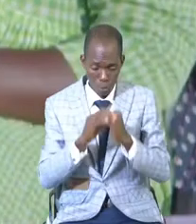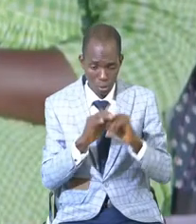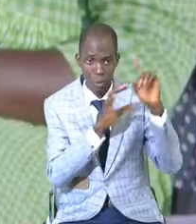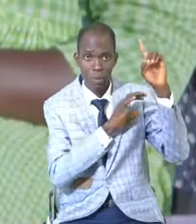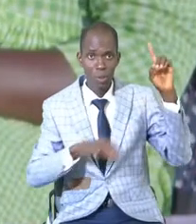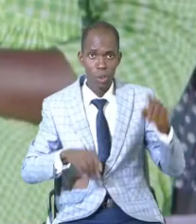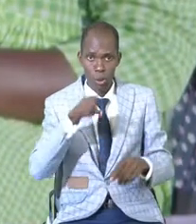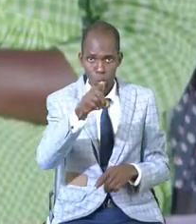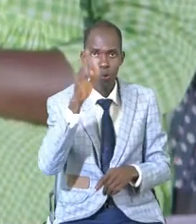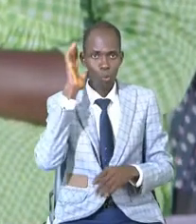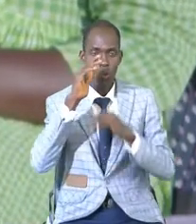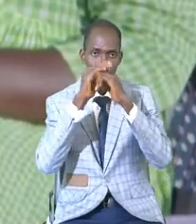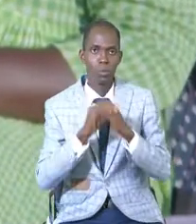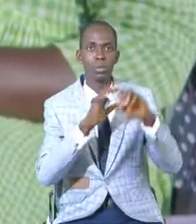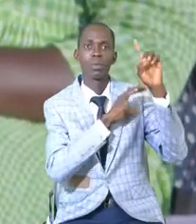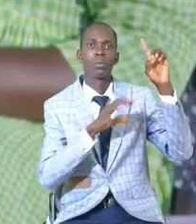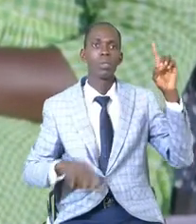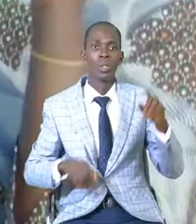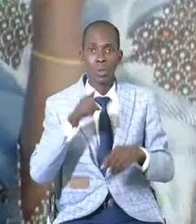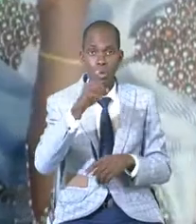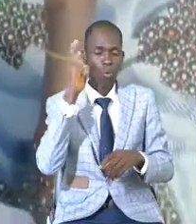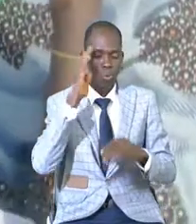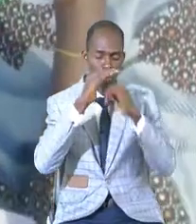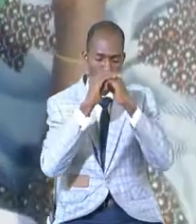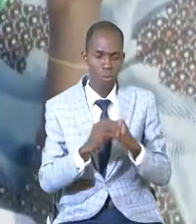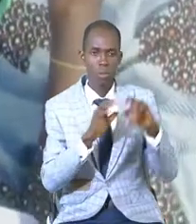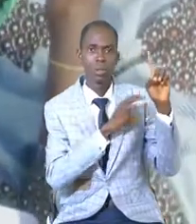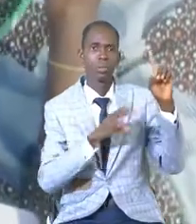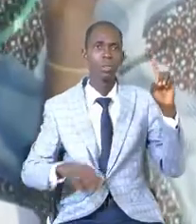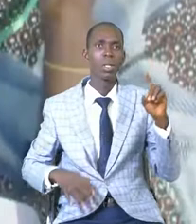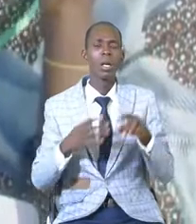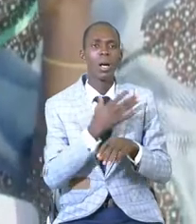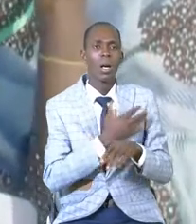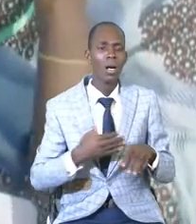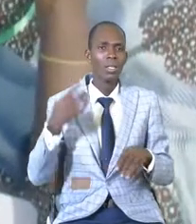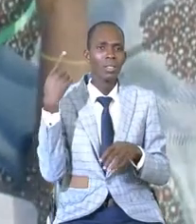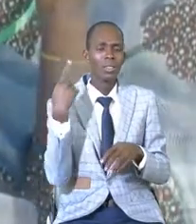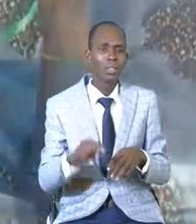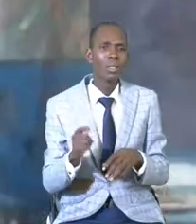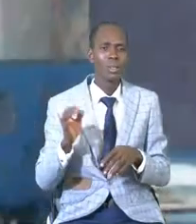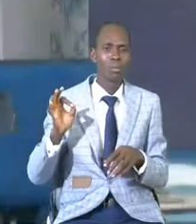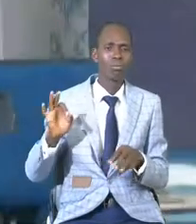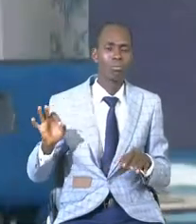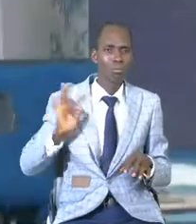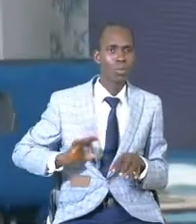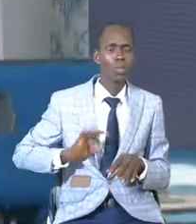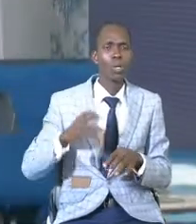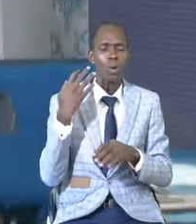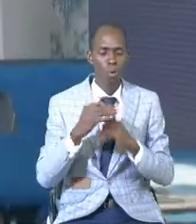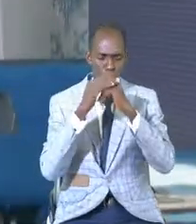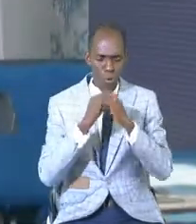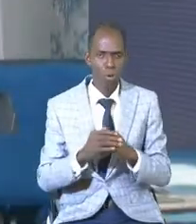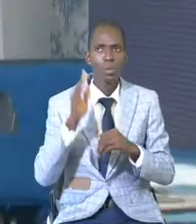him. I said you will worship him, and then the benefits of worship will come in your life